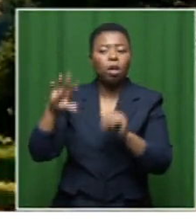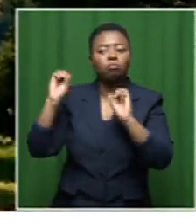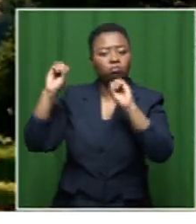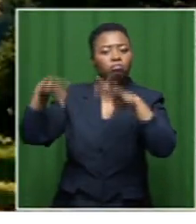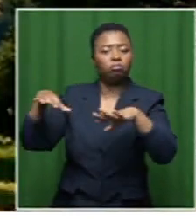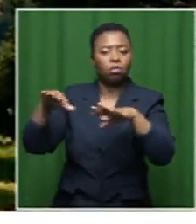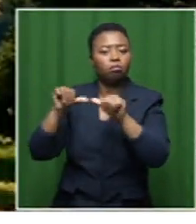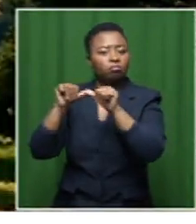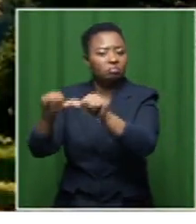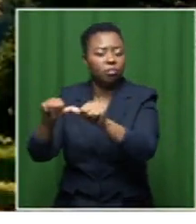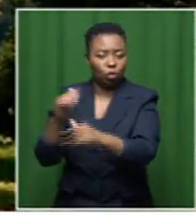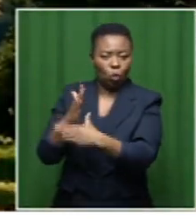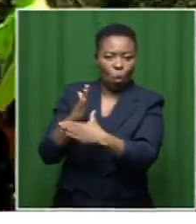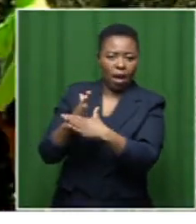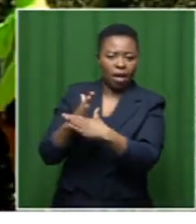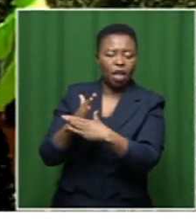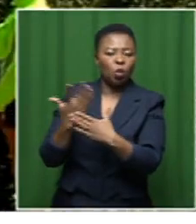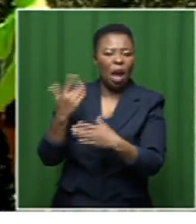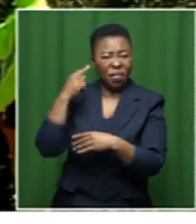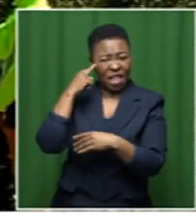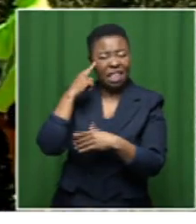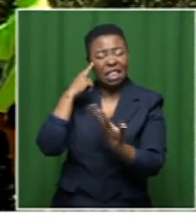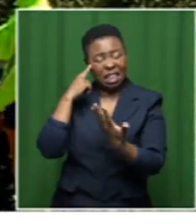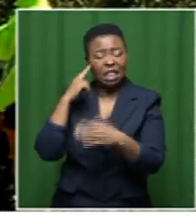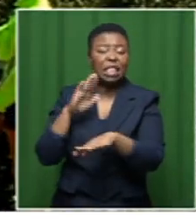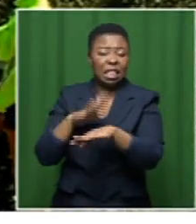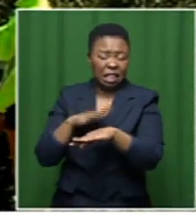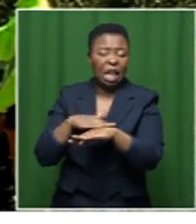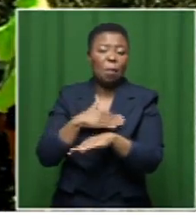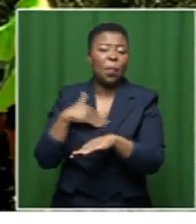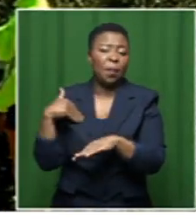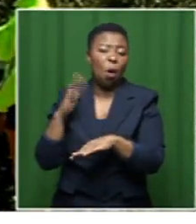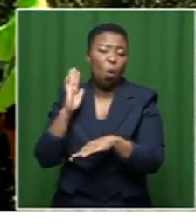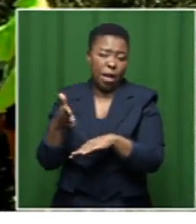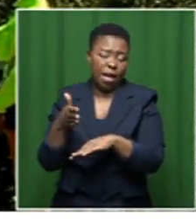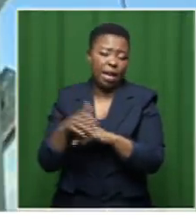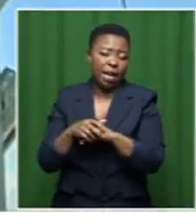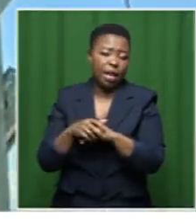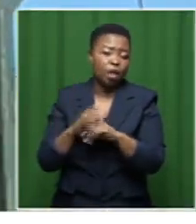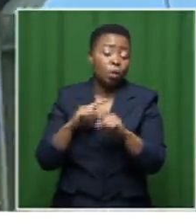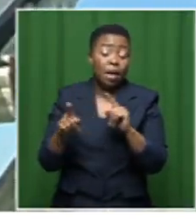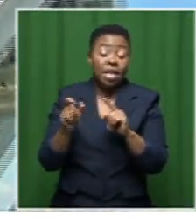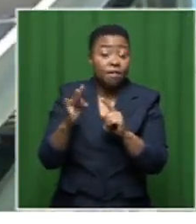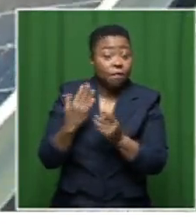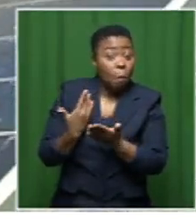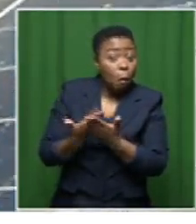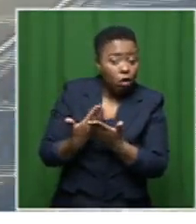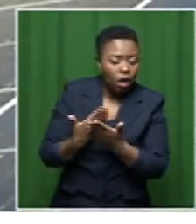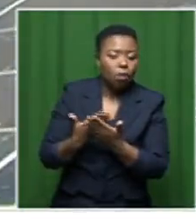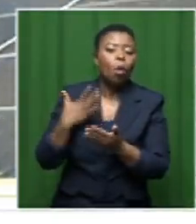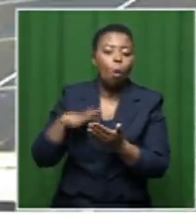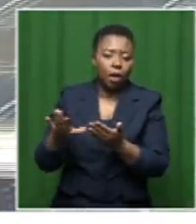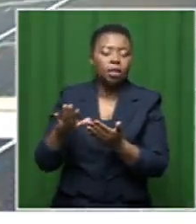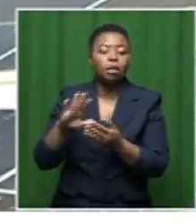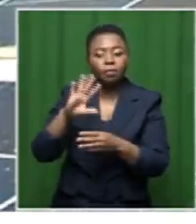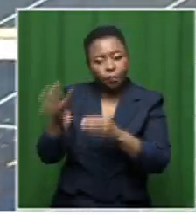grid. I think it's going to take some time to go through that stage, but if possible we would like to do that and put